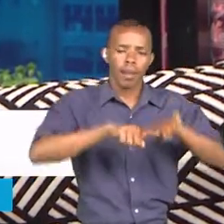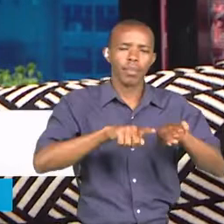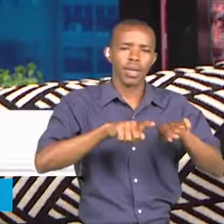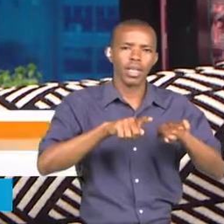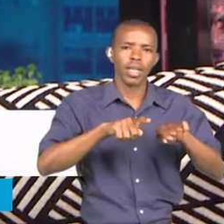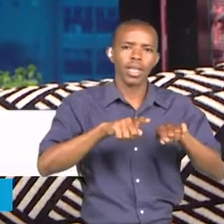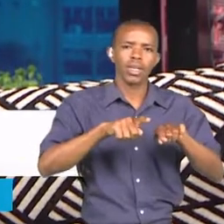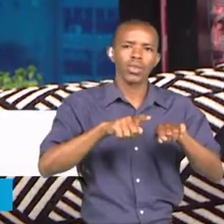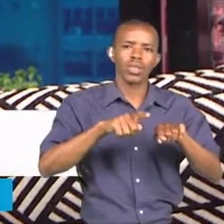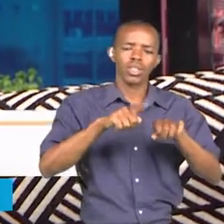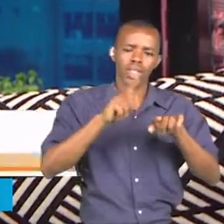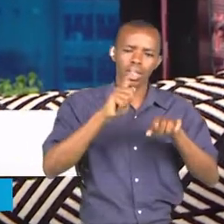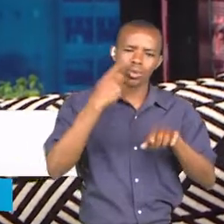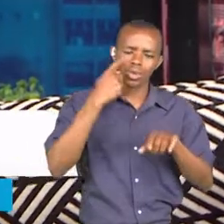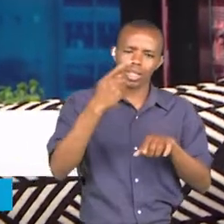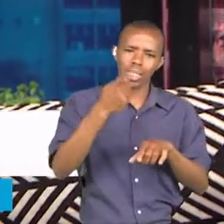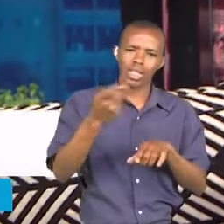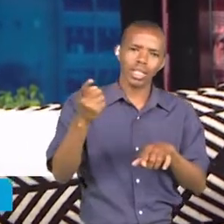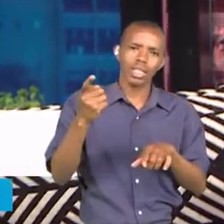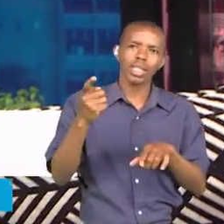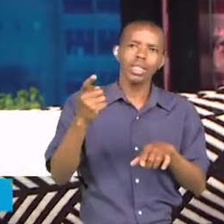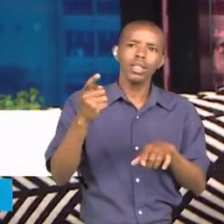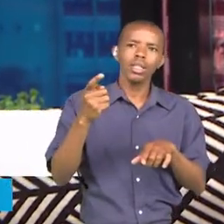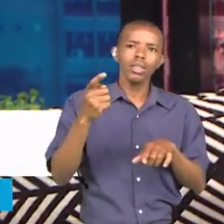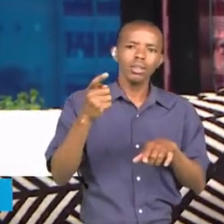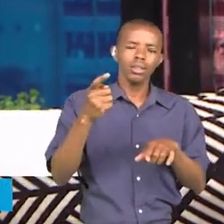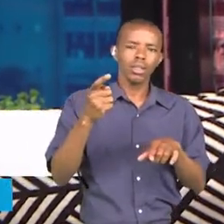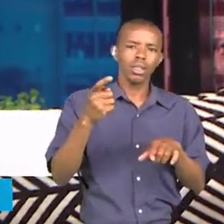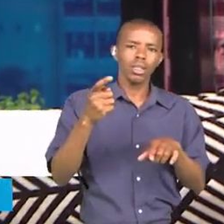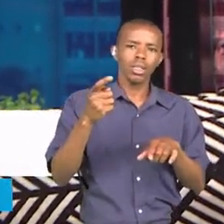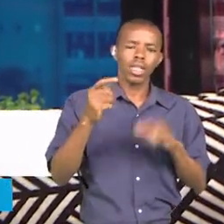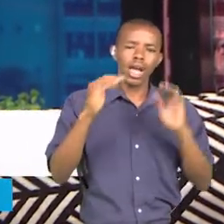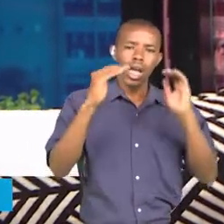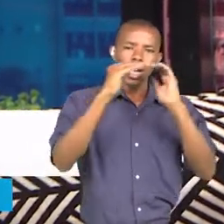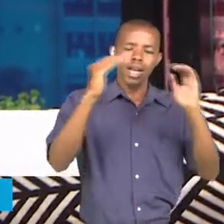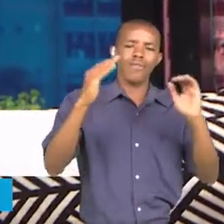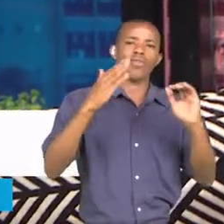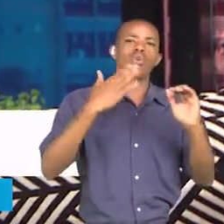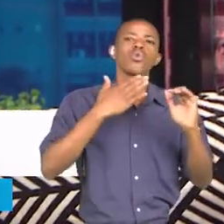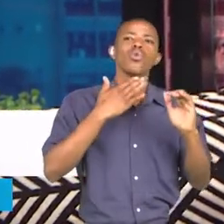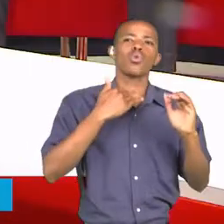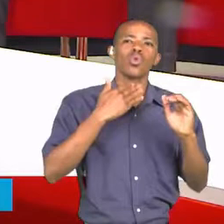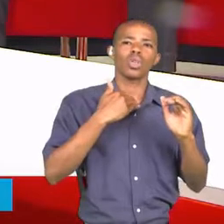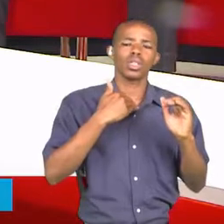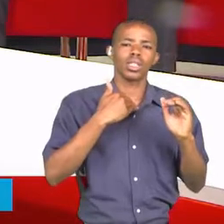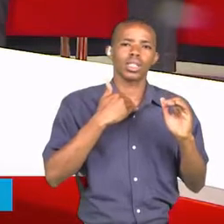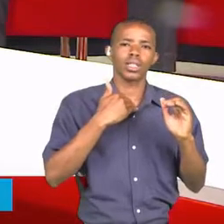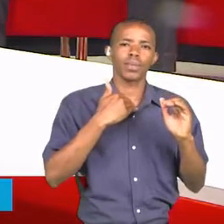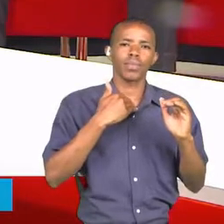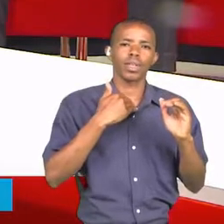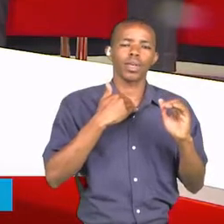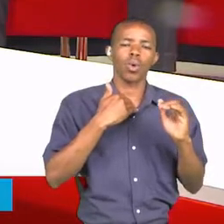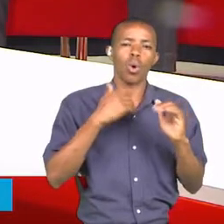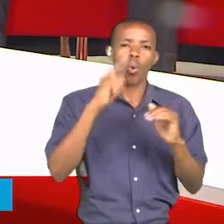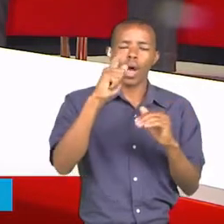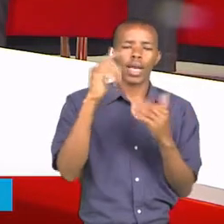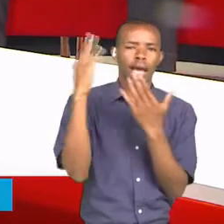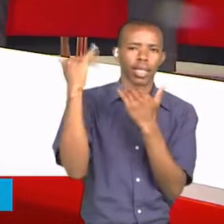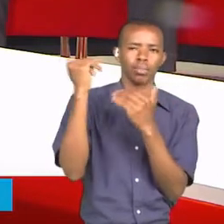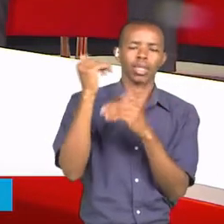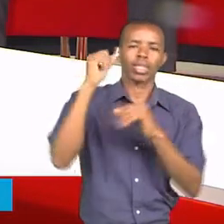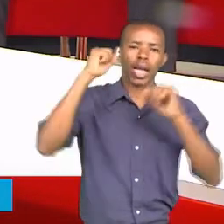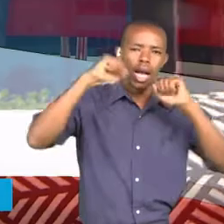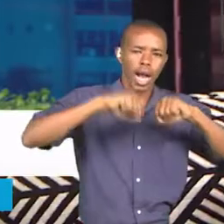you go and measure that and you find it to be, you know, not really to the levels you would want, you know, that anyone would expect. Yeah. And